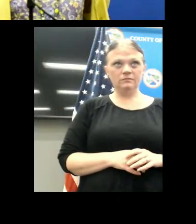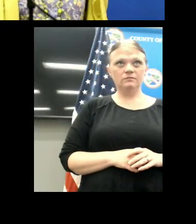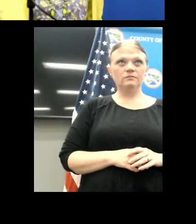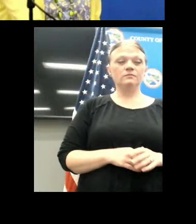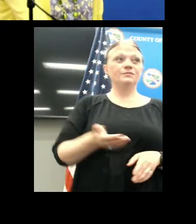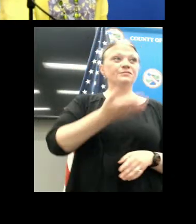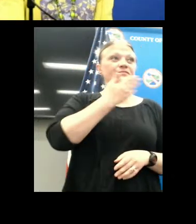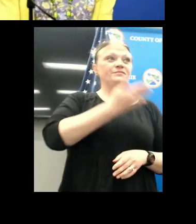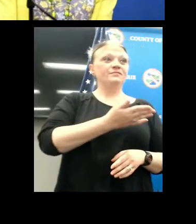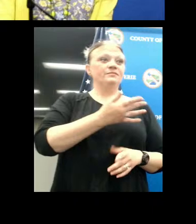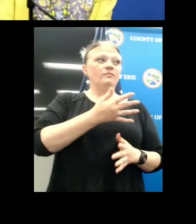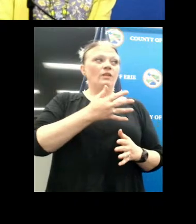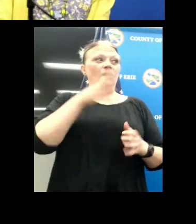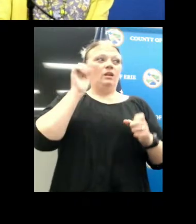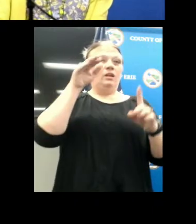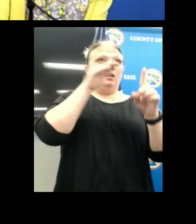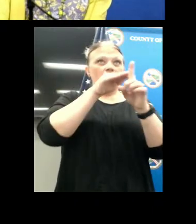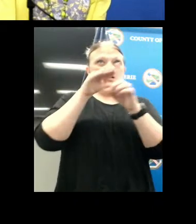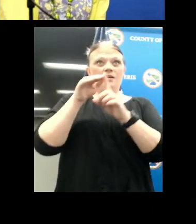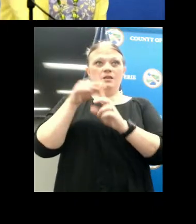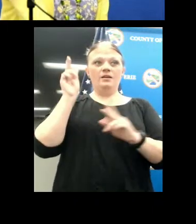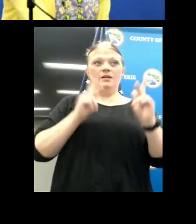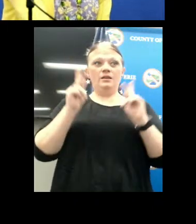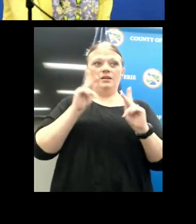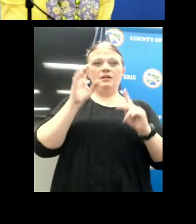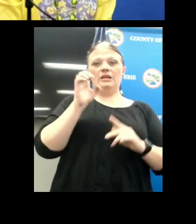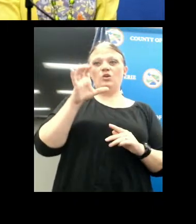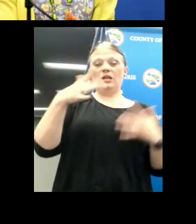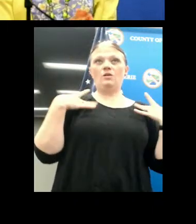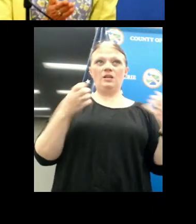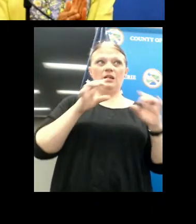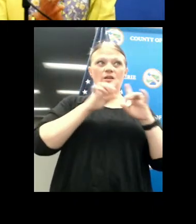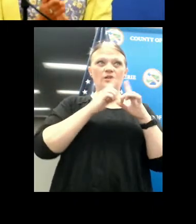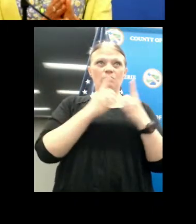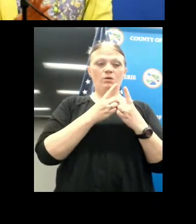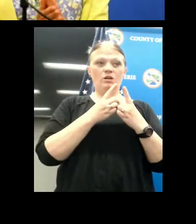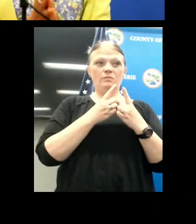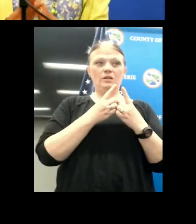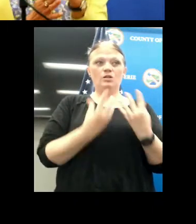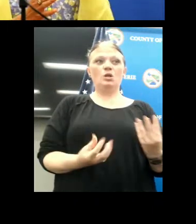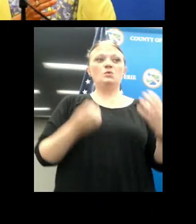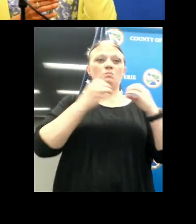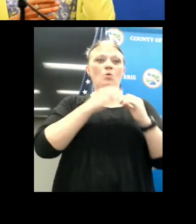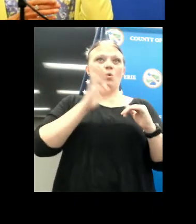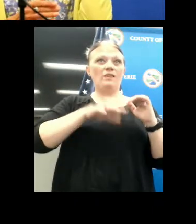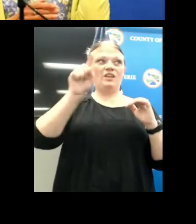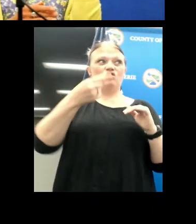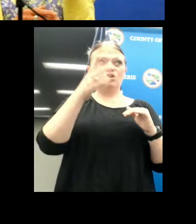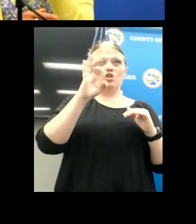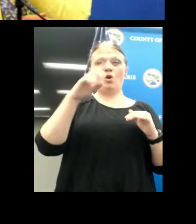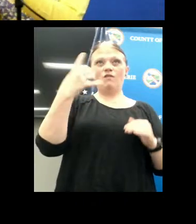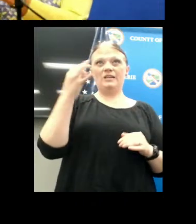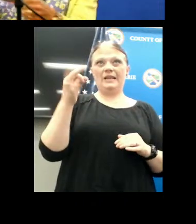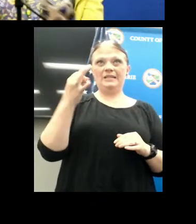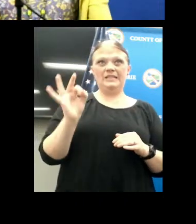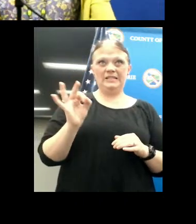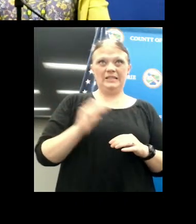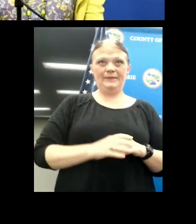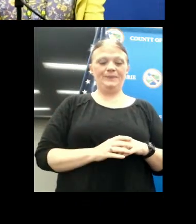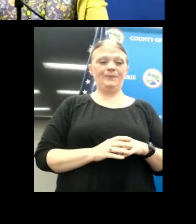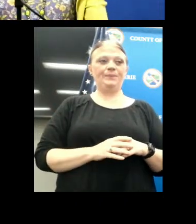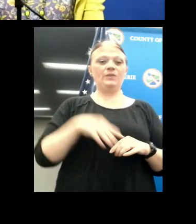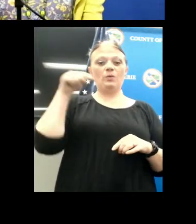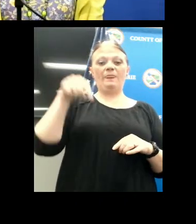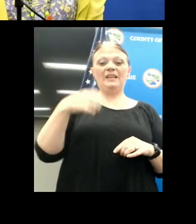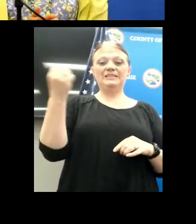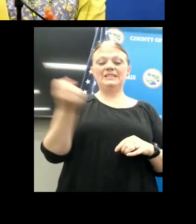Thanks. So I just want to remind people that the Erie County Health Department does more than just COVID-19. So